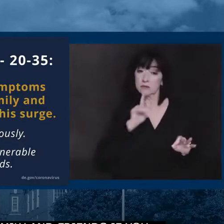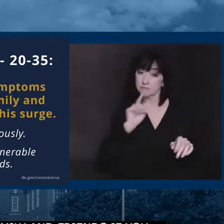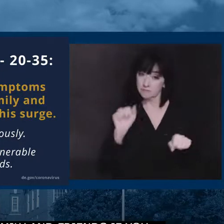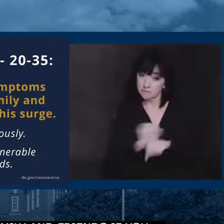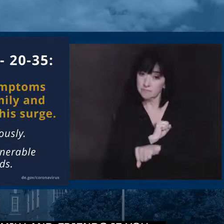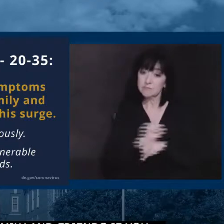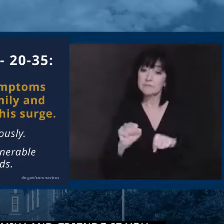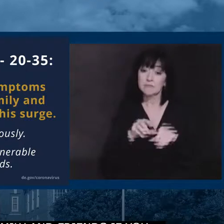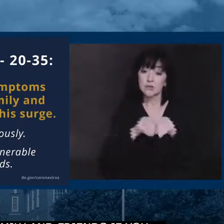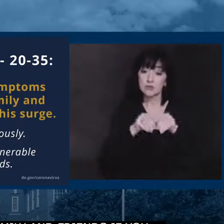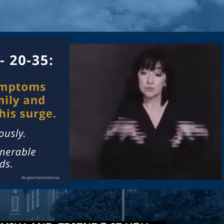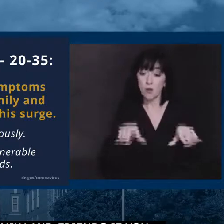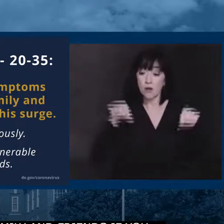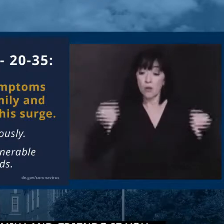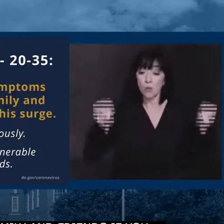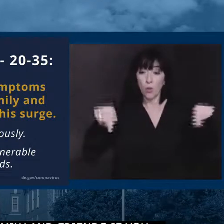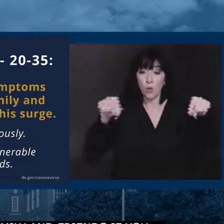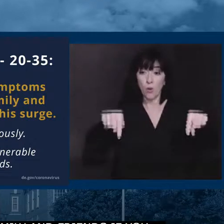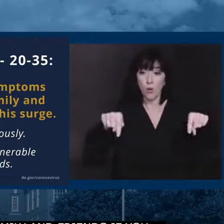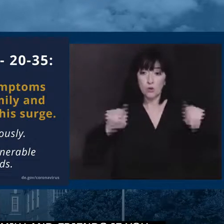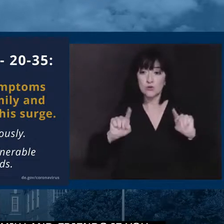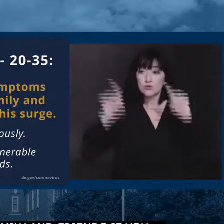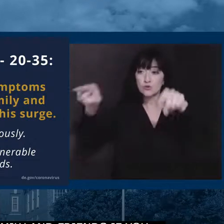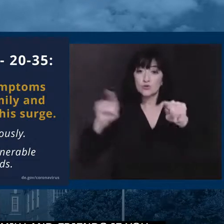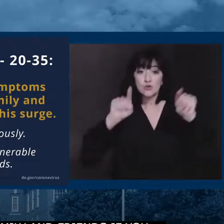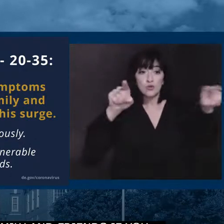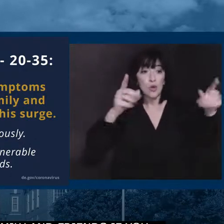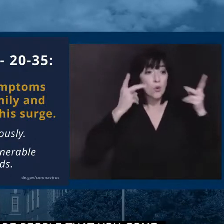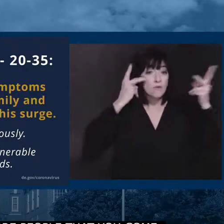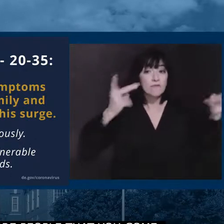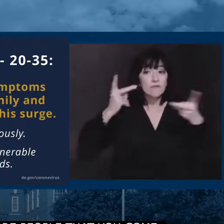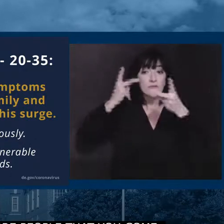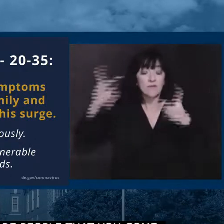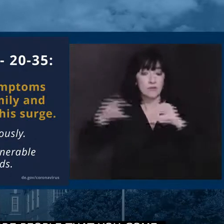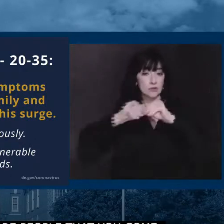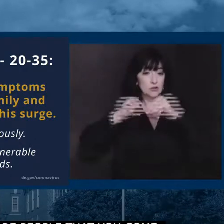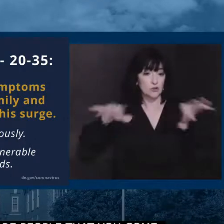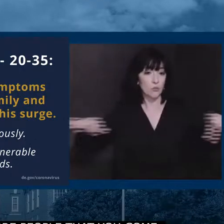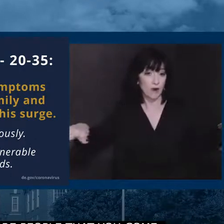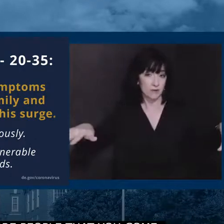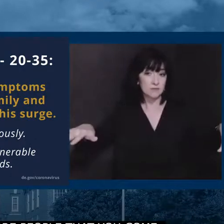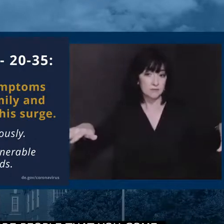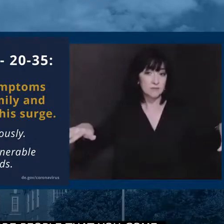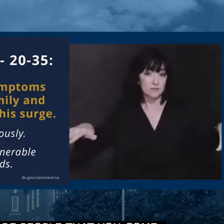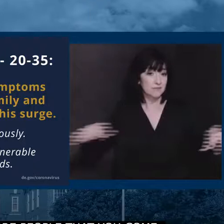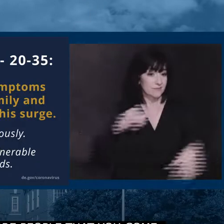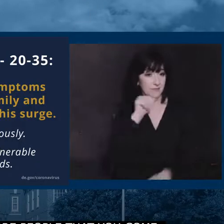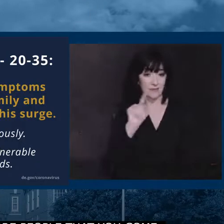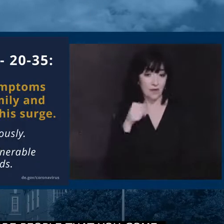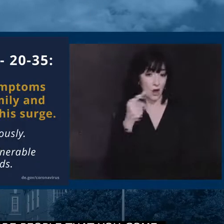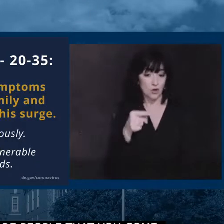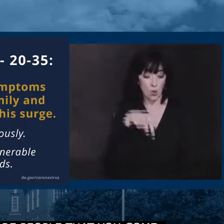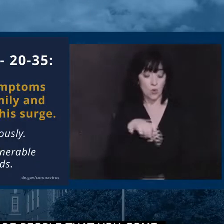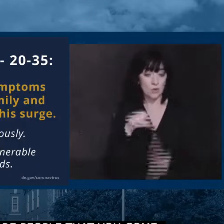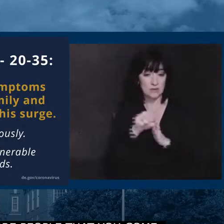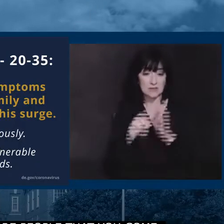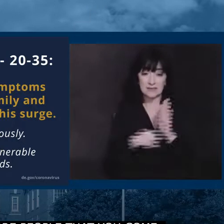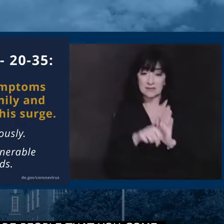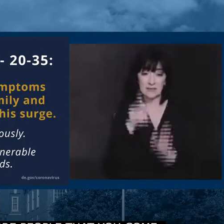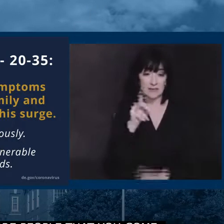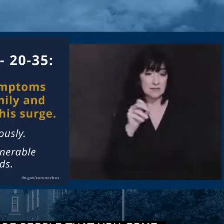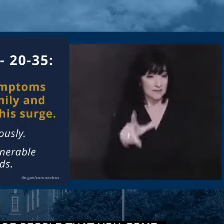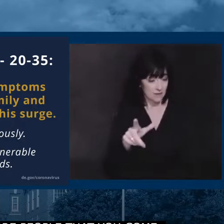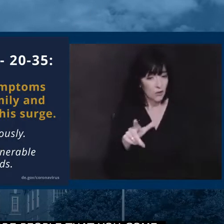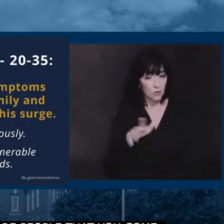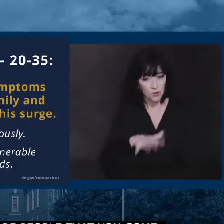be exposed. And right now, there's just a lot of virus out there, not just in the state of Delaware, but across the country, as you could